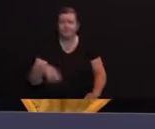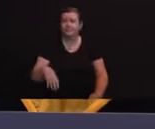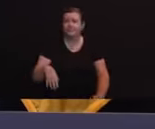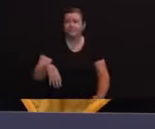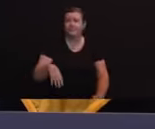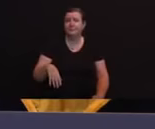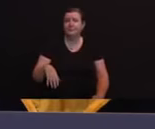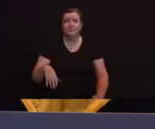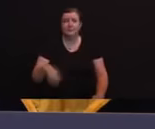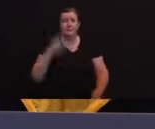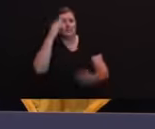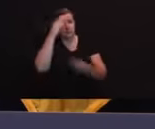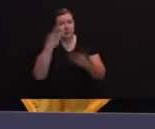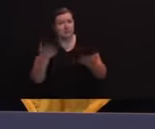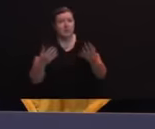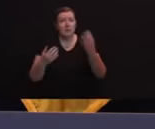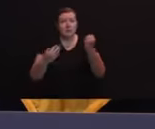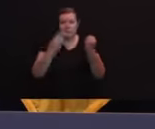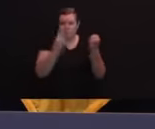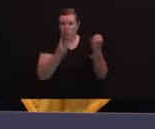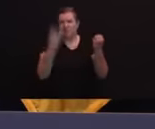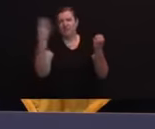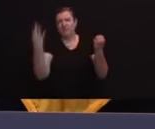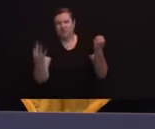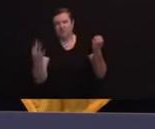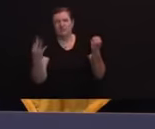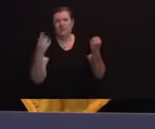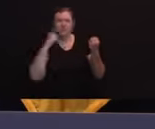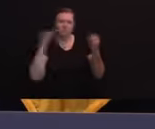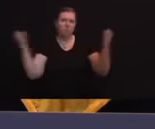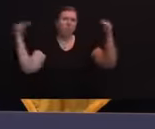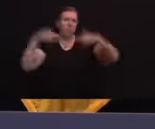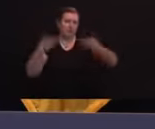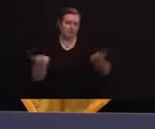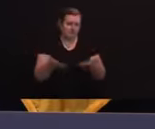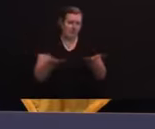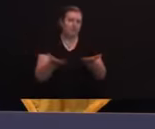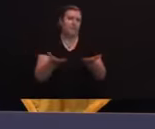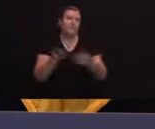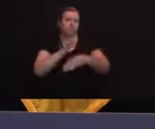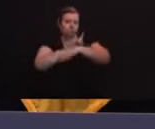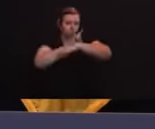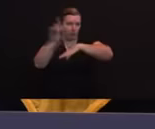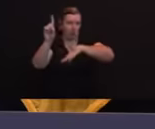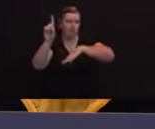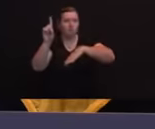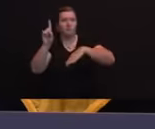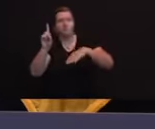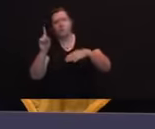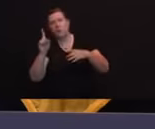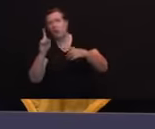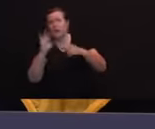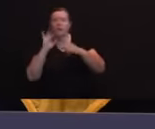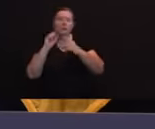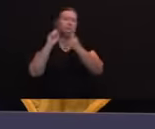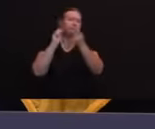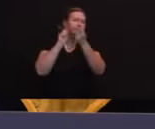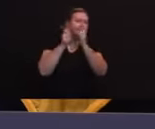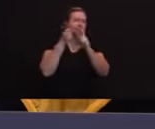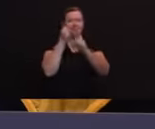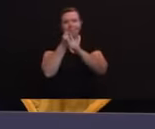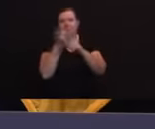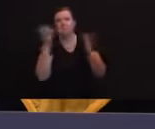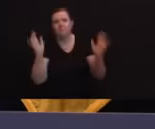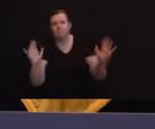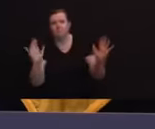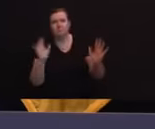Friday rhythm. It'll be at 1 o'clock unless you're here. Otherwise, I appreciate everyone's patience doing this a little bit earlier today. We